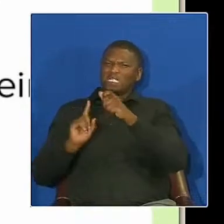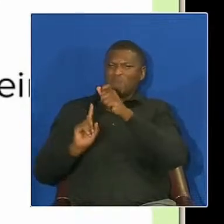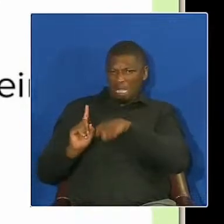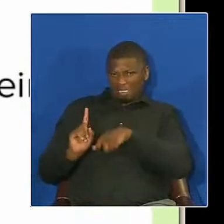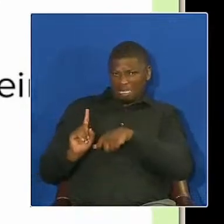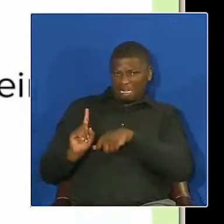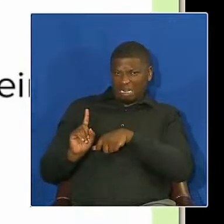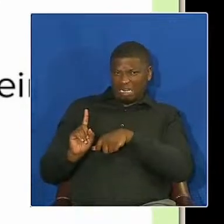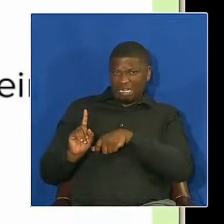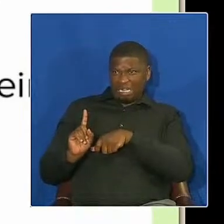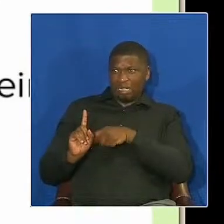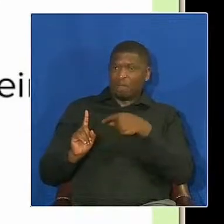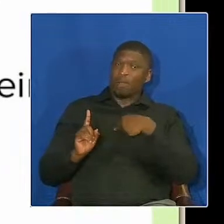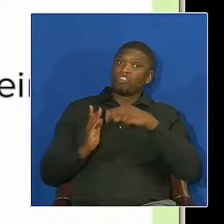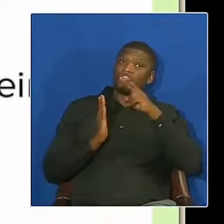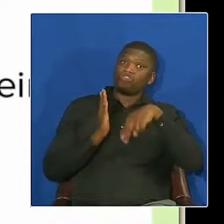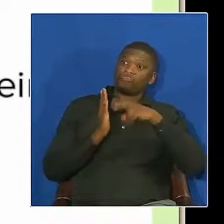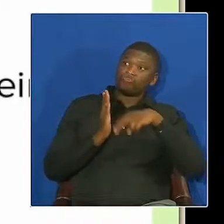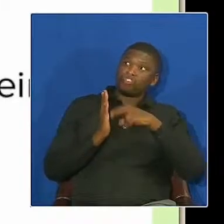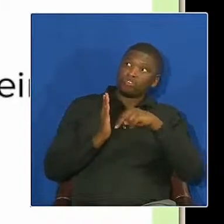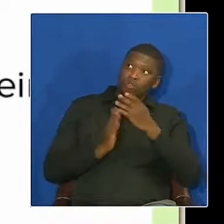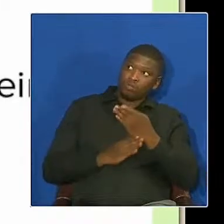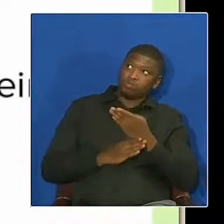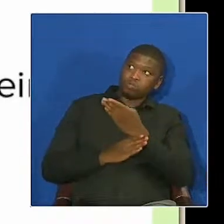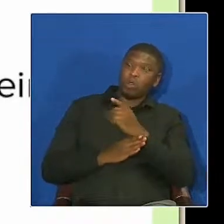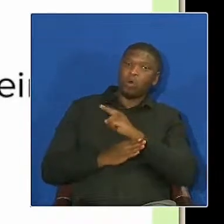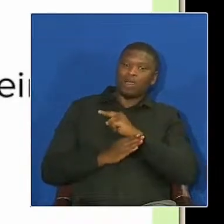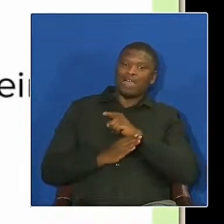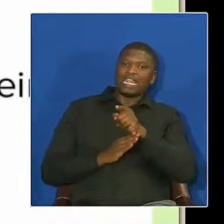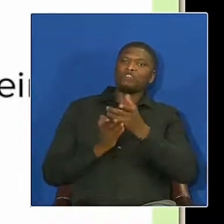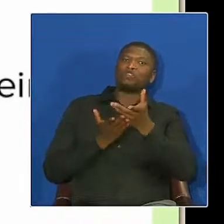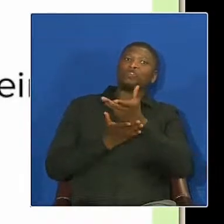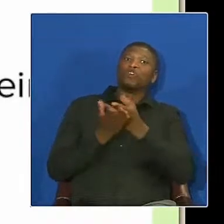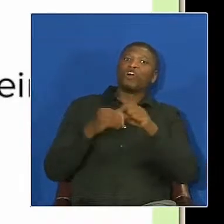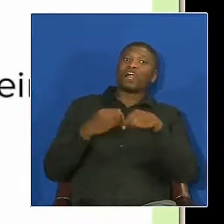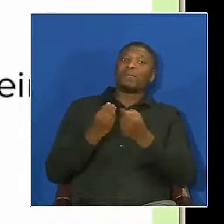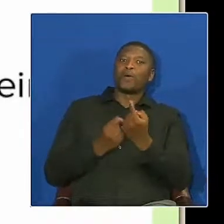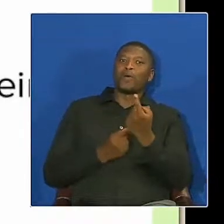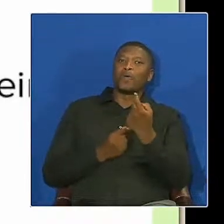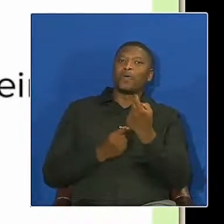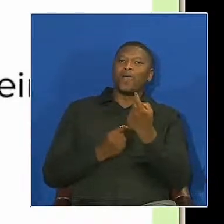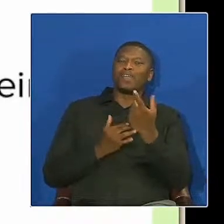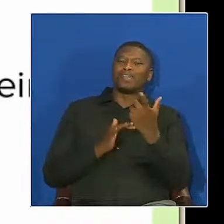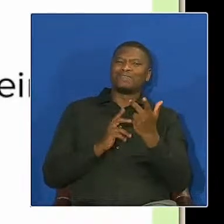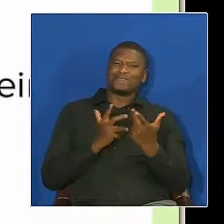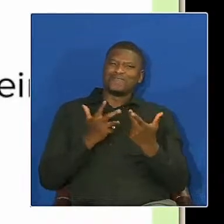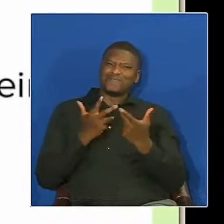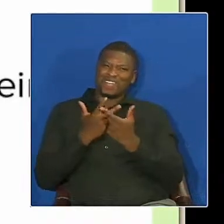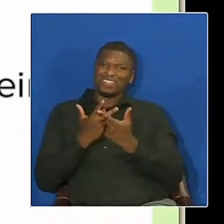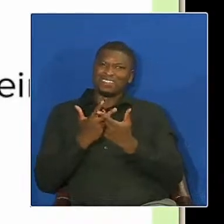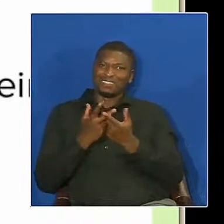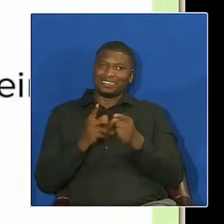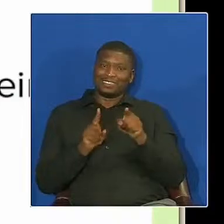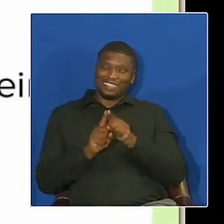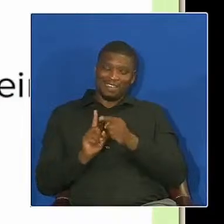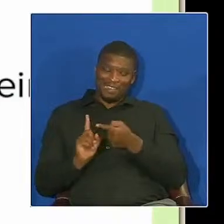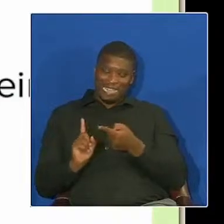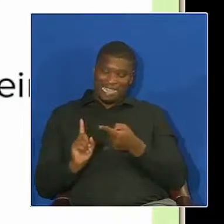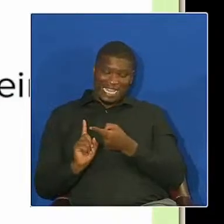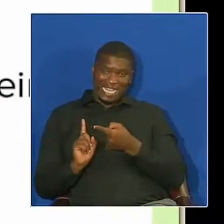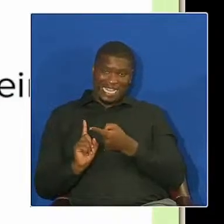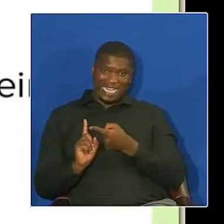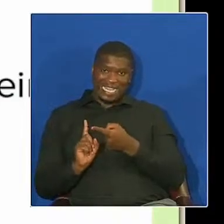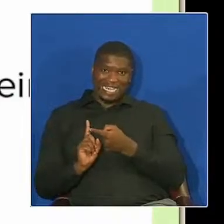I'm reading that part on record because it talks to one of the charts that Mr. Matlala